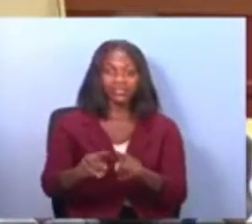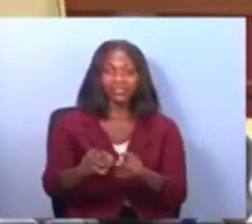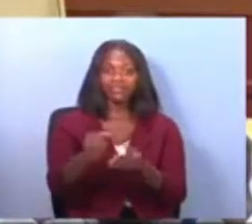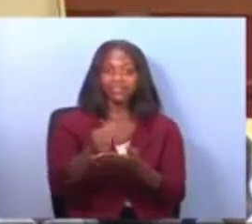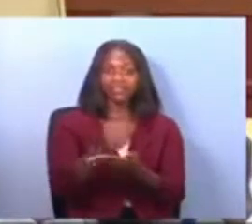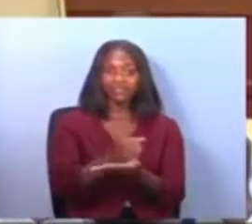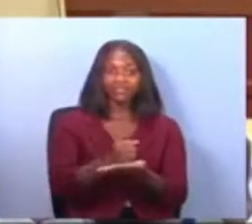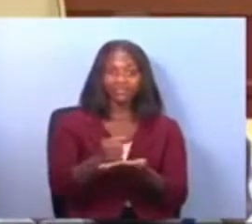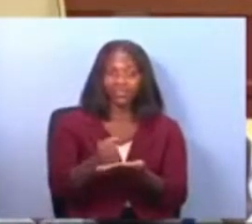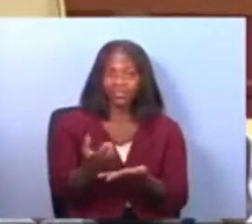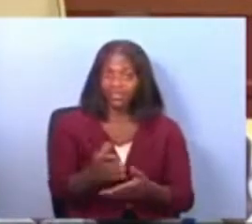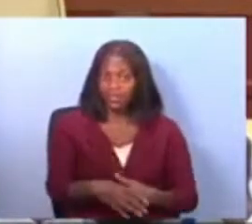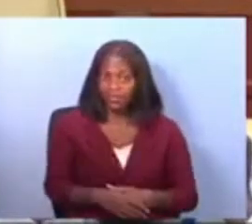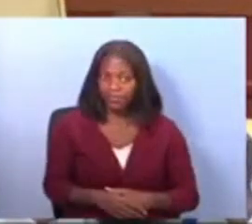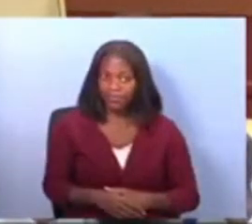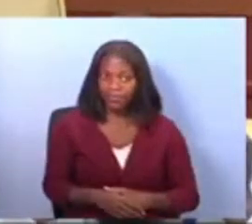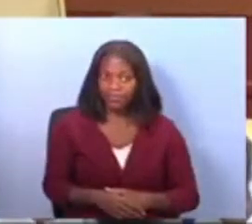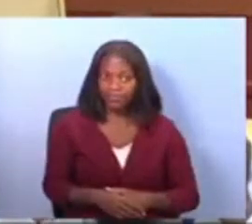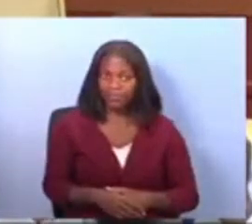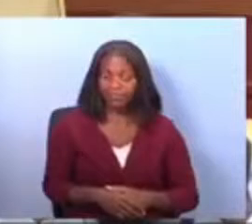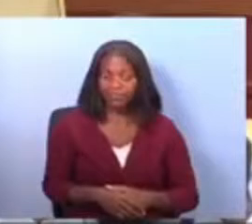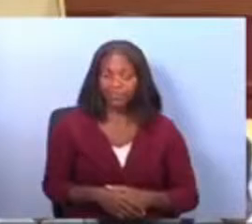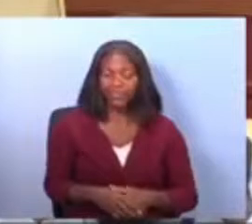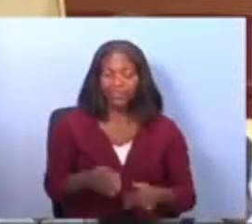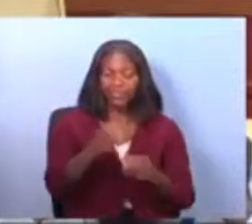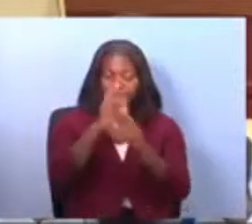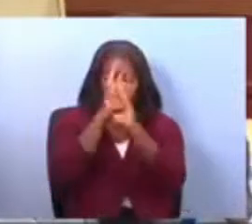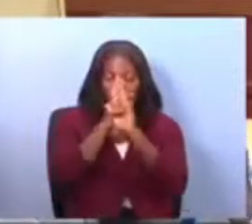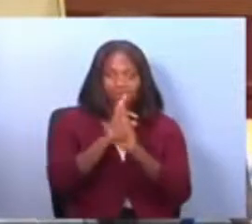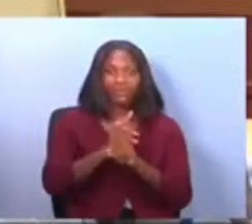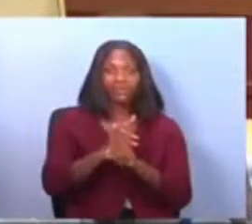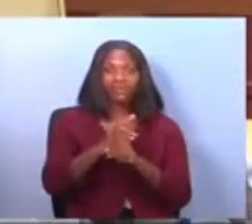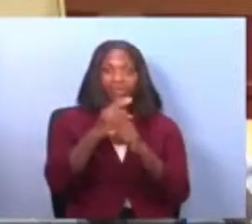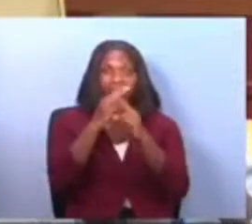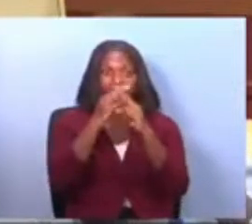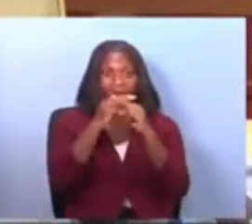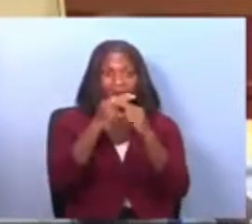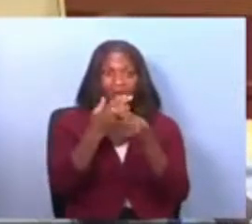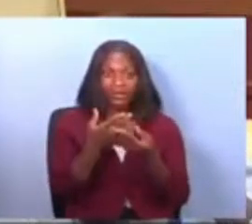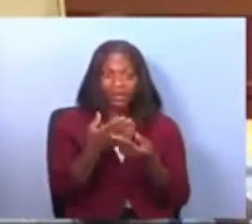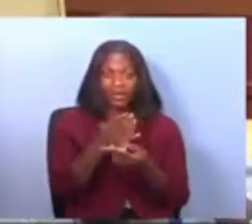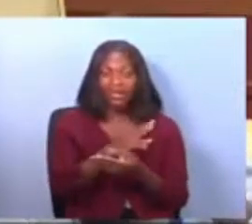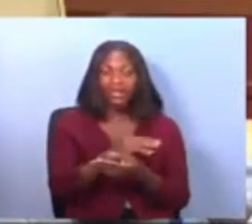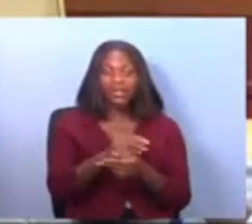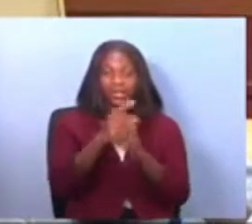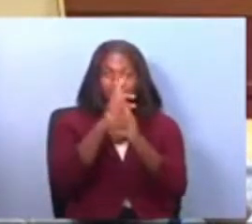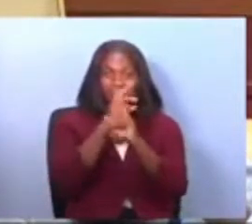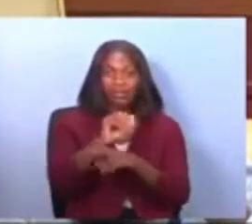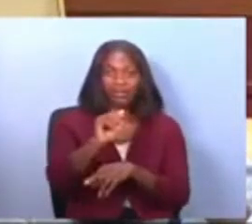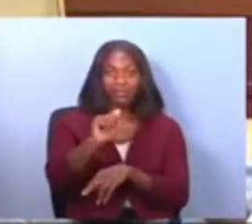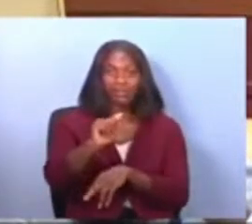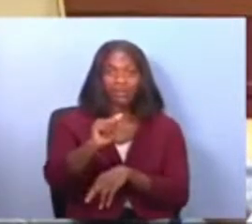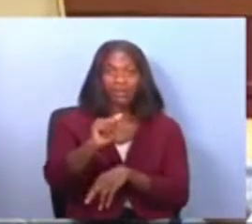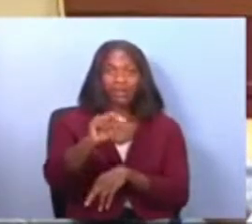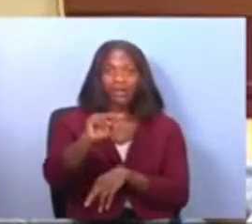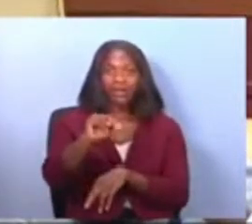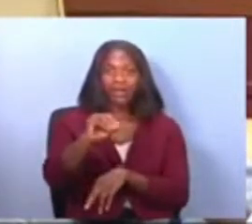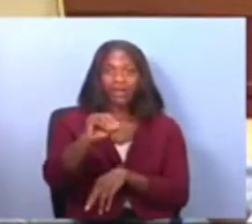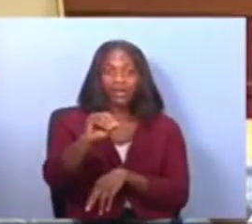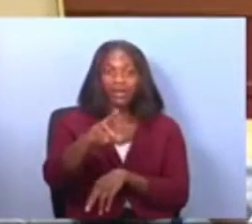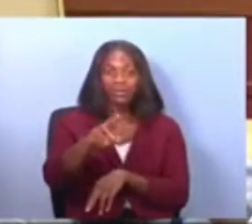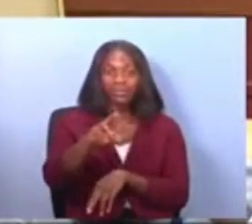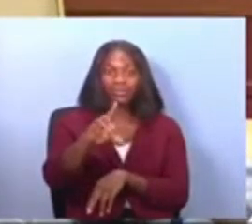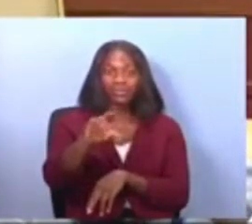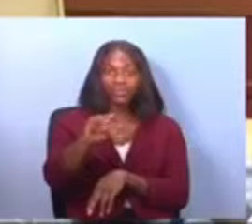in furtherance of the point raised by Honourable Haruna Idrisu and also Honourable Anodempre. So